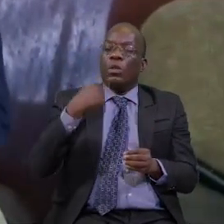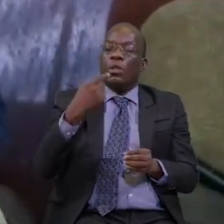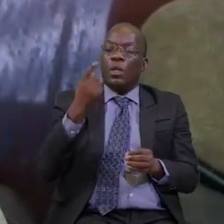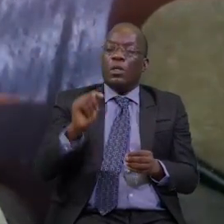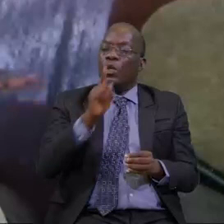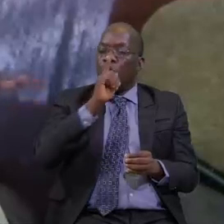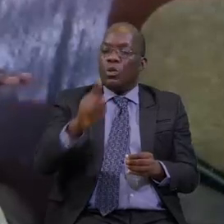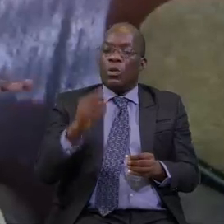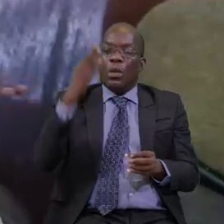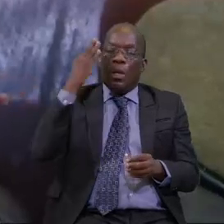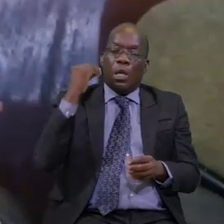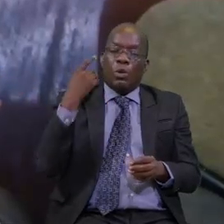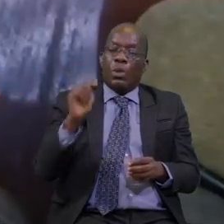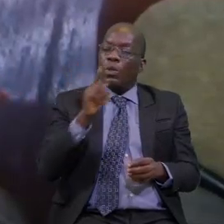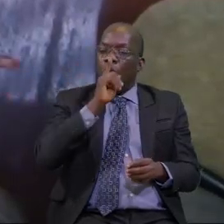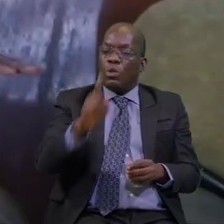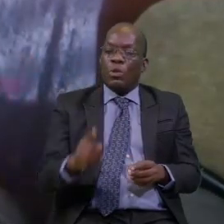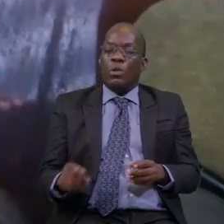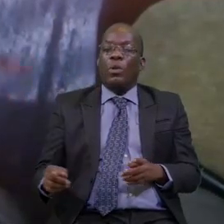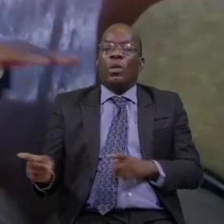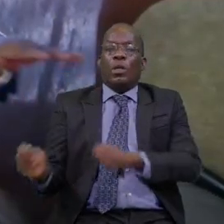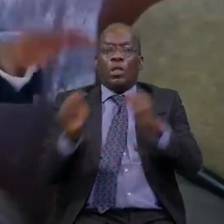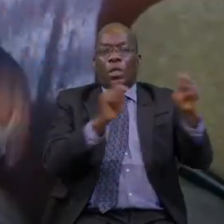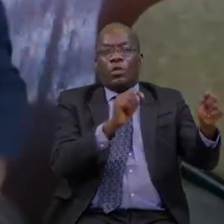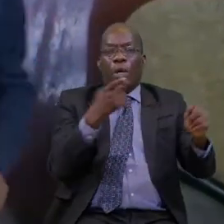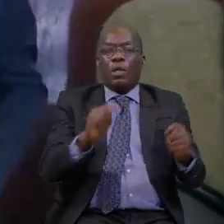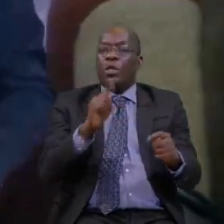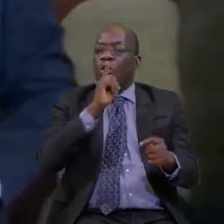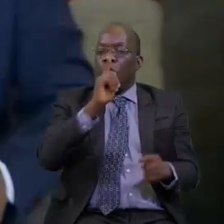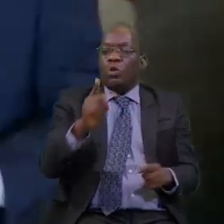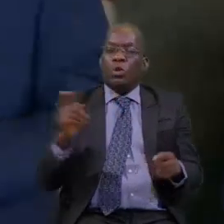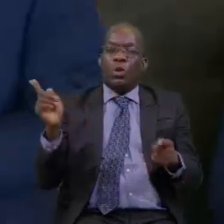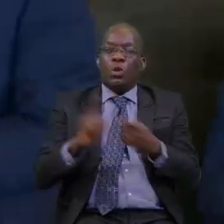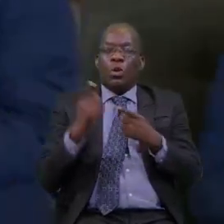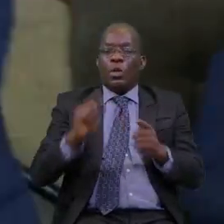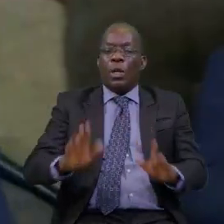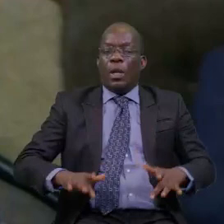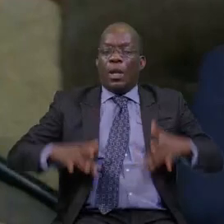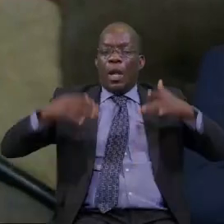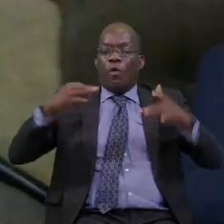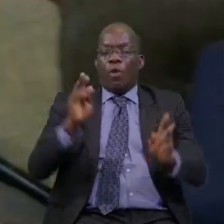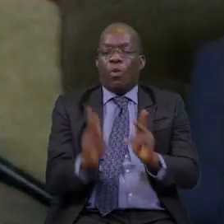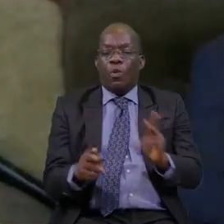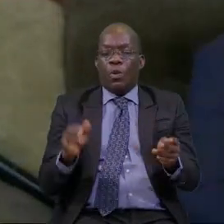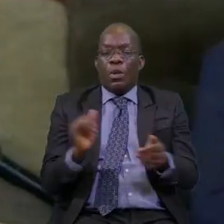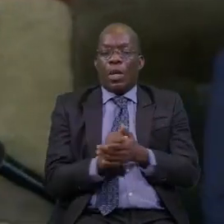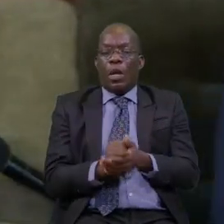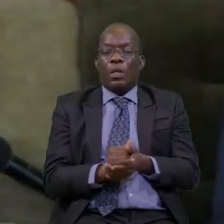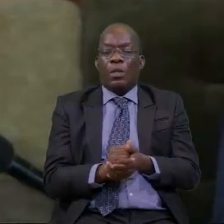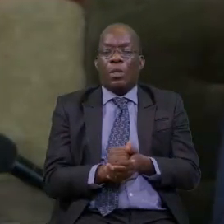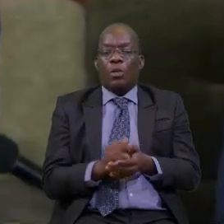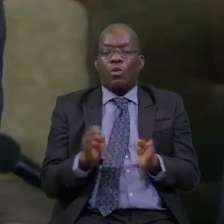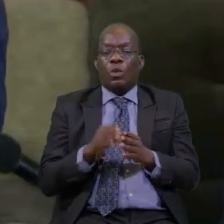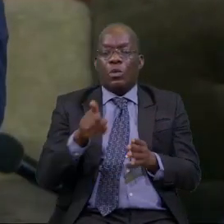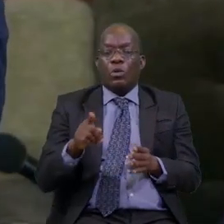the truth, and transfer the truth into the lives of the people you come across. We'll come to chapter